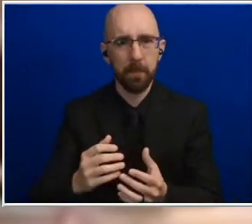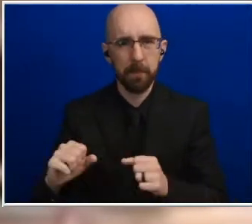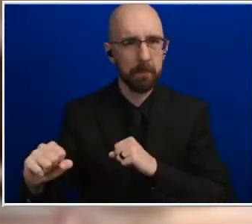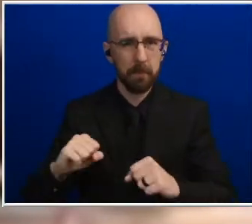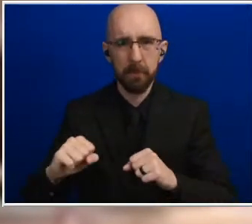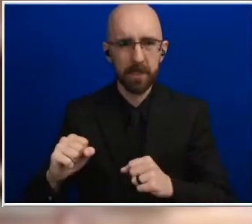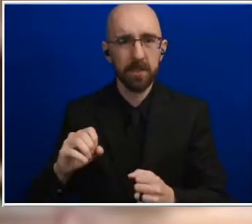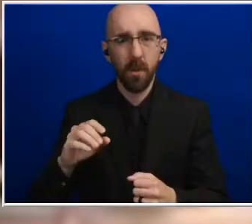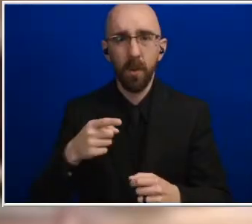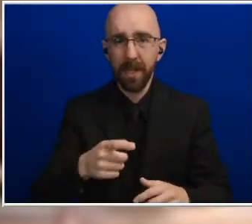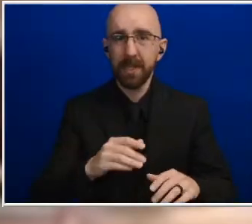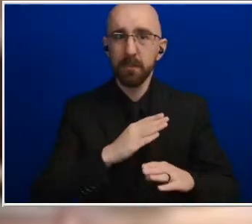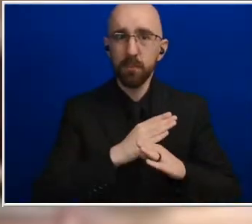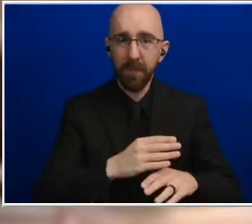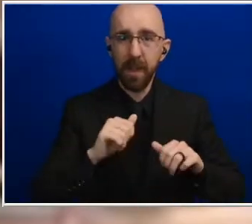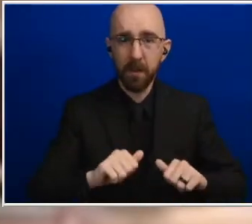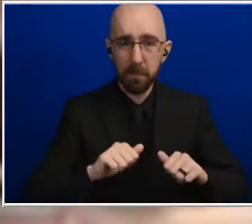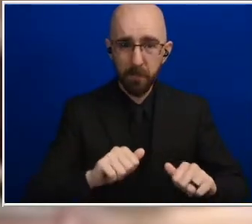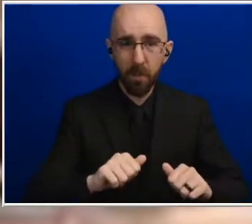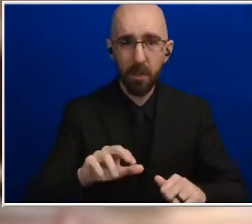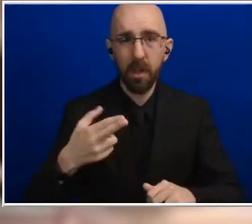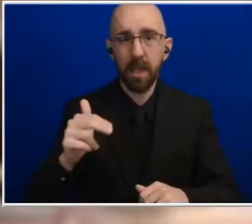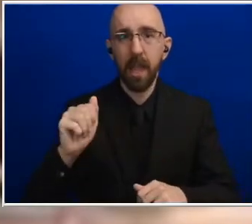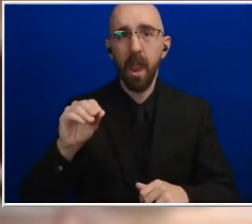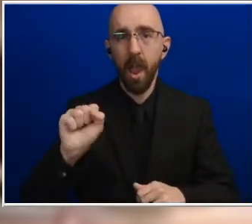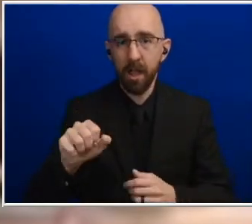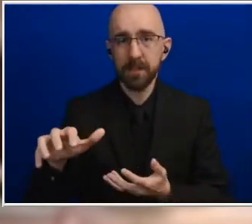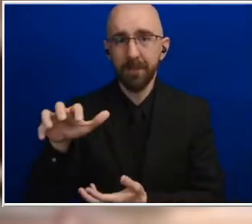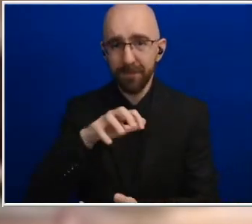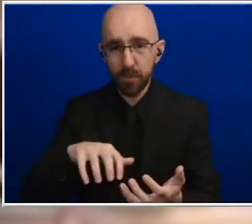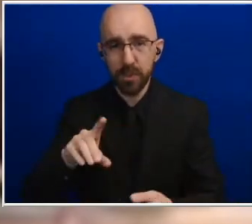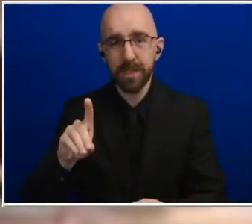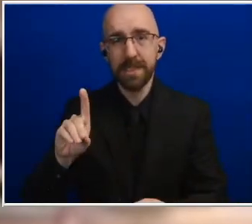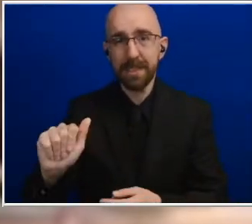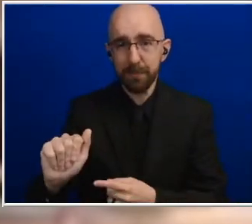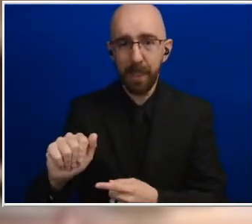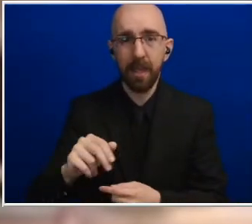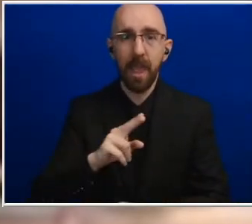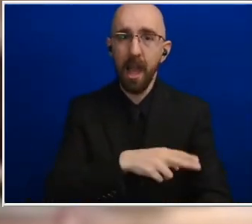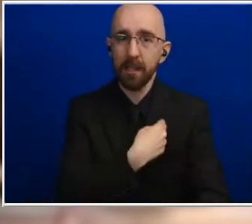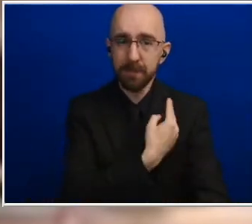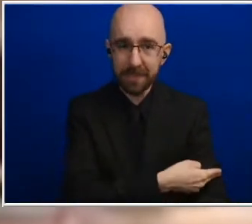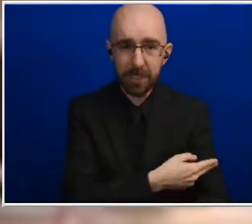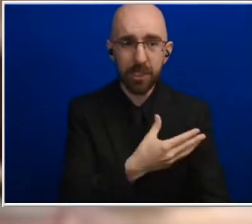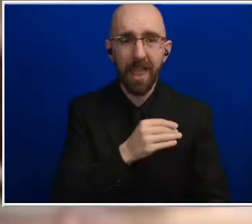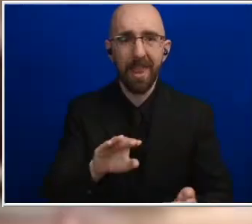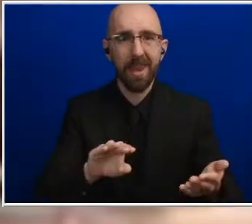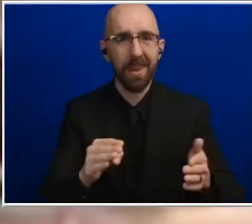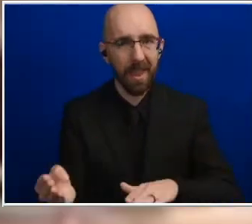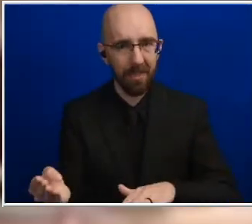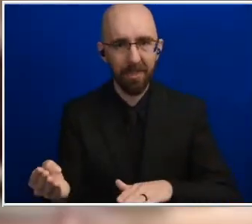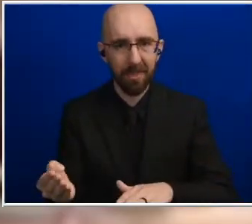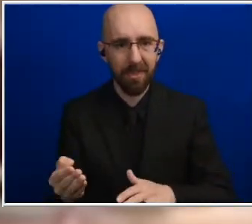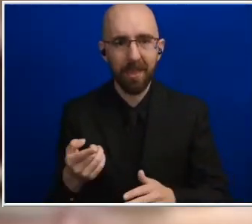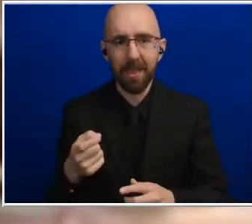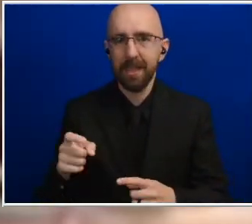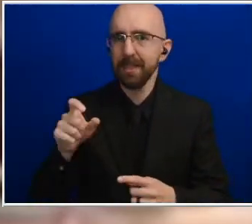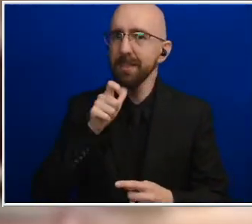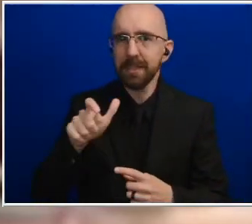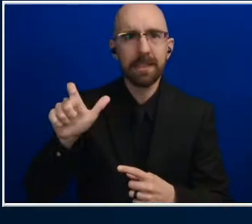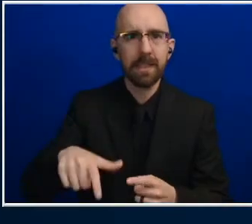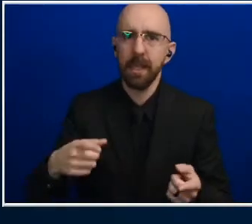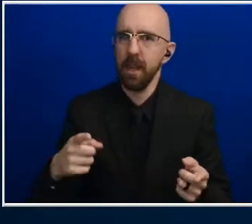preventable chaos, confusion, disability, hospitalization, and death, and it need not happen.